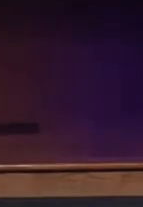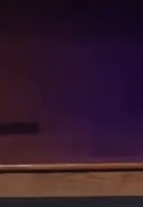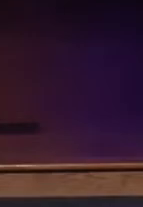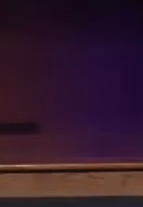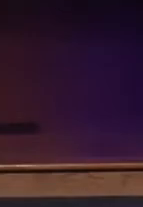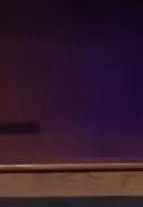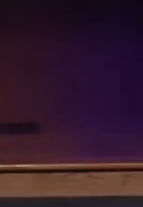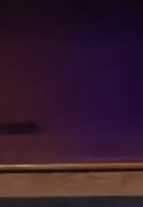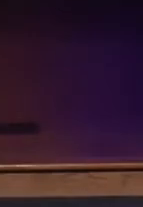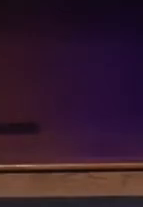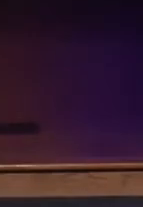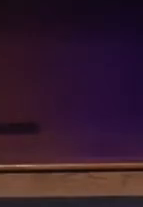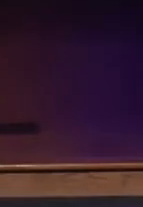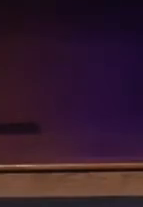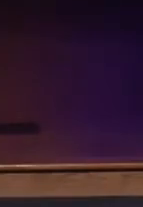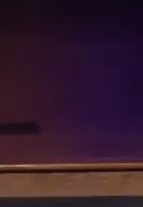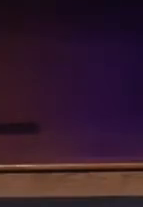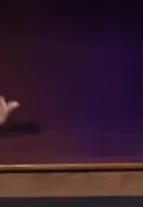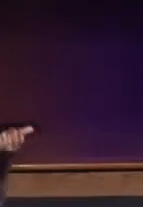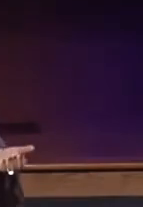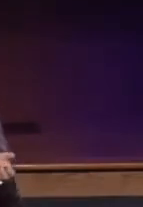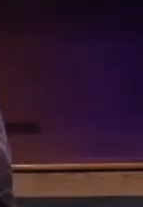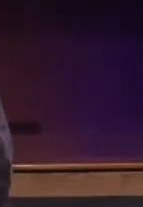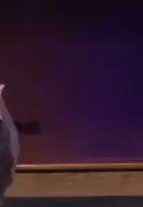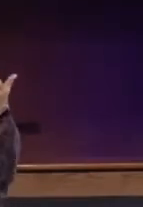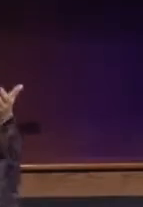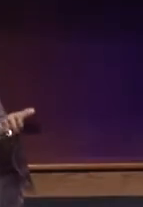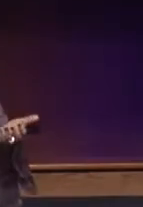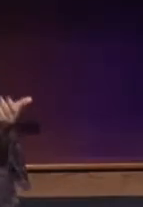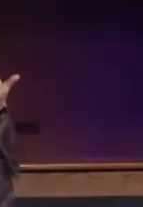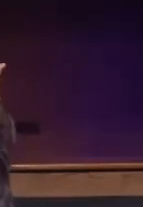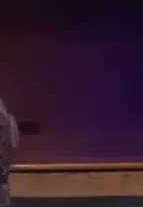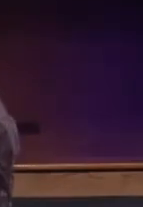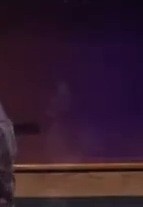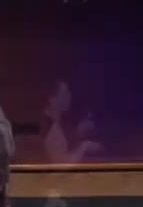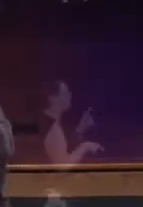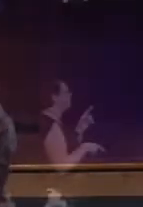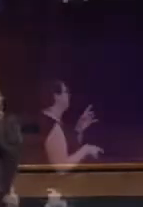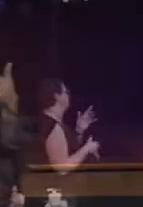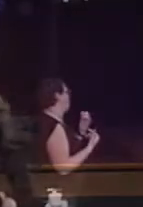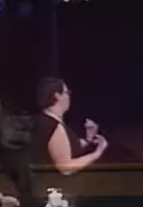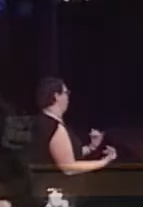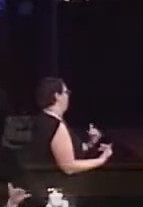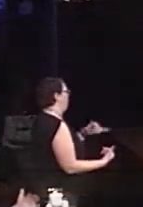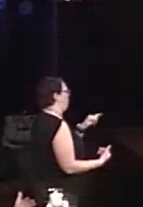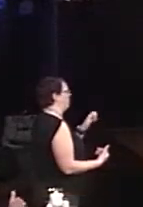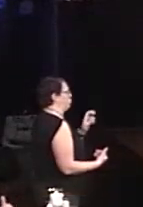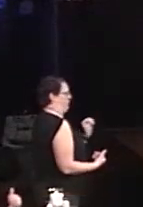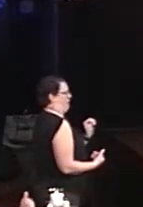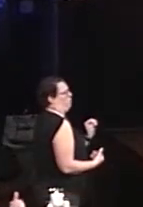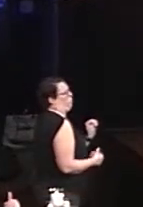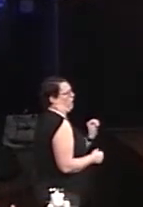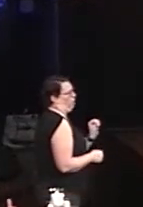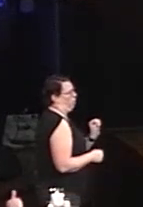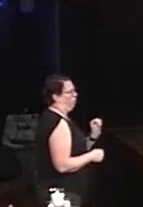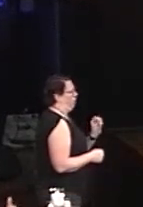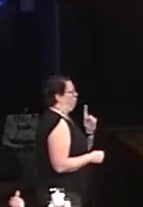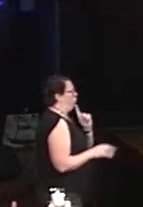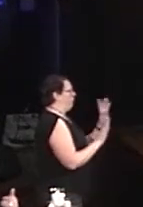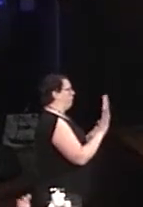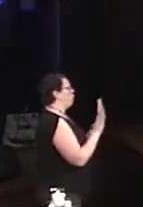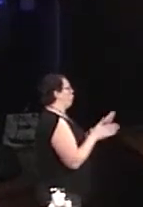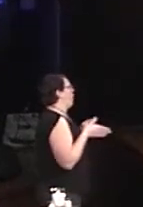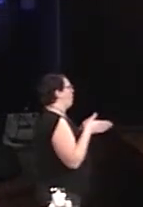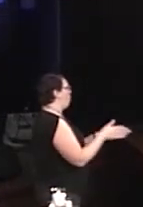teaching, or who you feel are kind of in alignment with this, these talks at the beginning of January, any January, are a great way